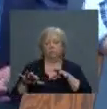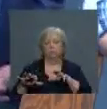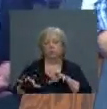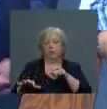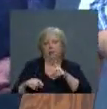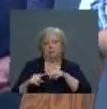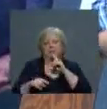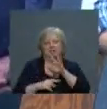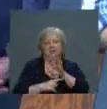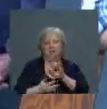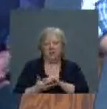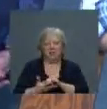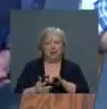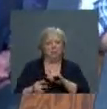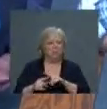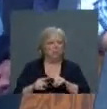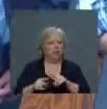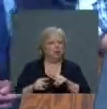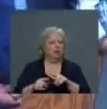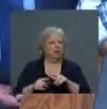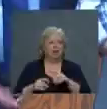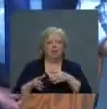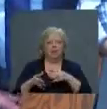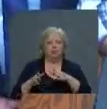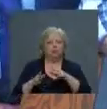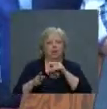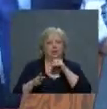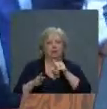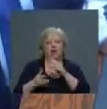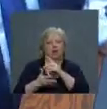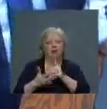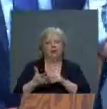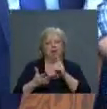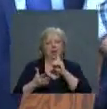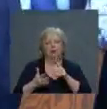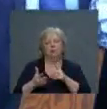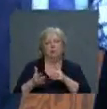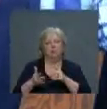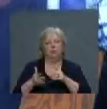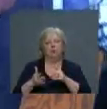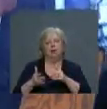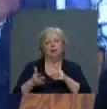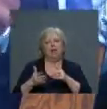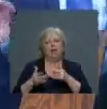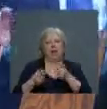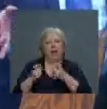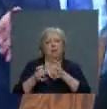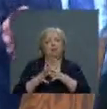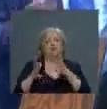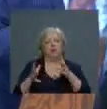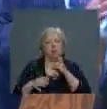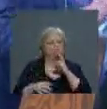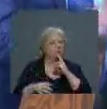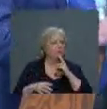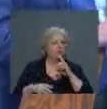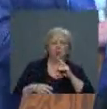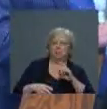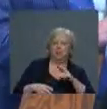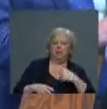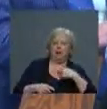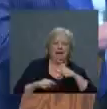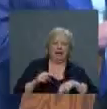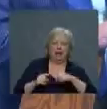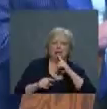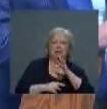how, but it's the streets haven't been designed to carry that particular water out, from what I understand. Mayor, I can guarantee that they're going to